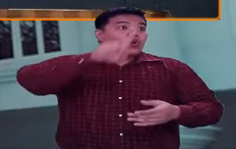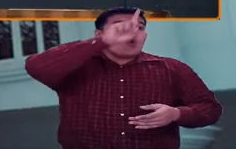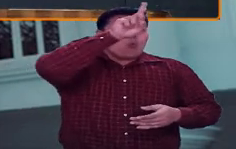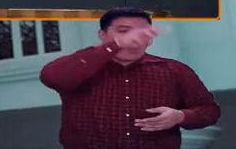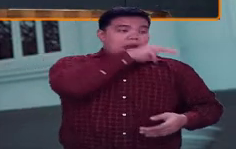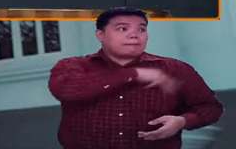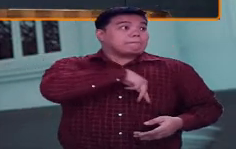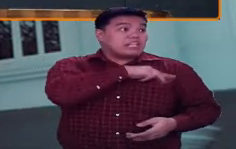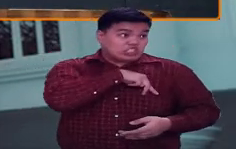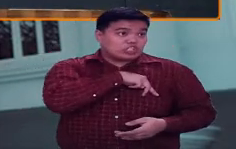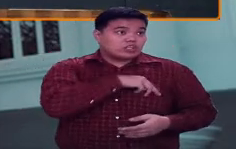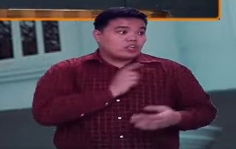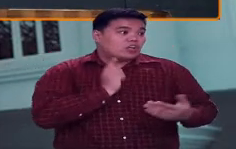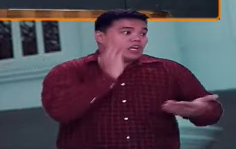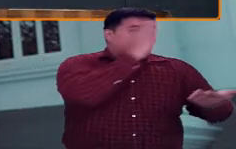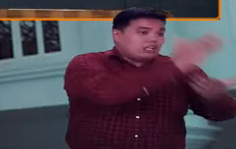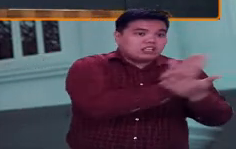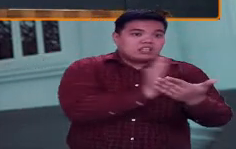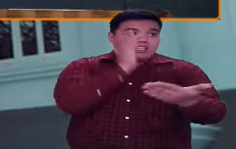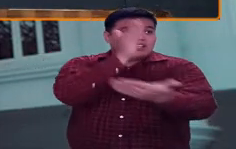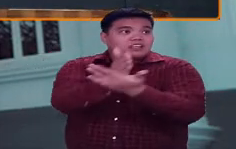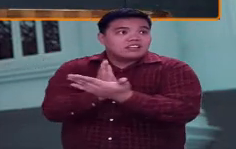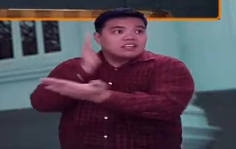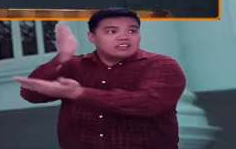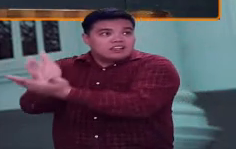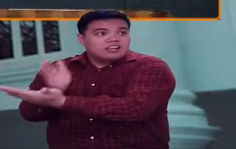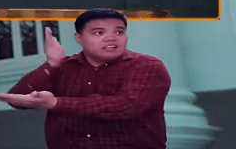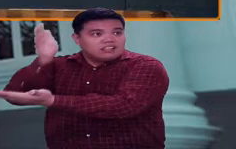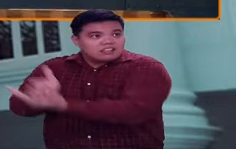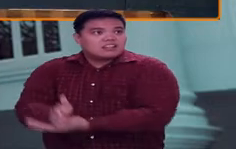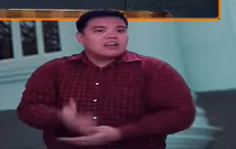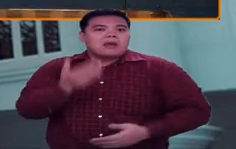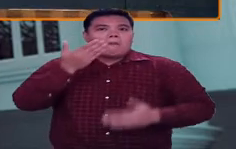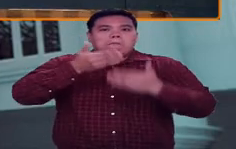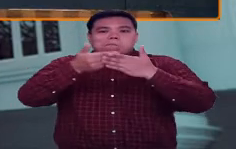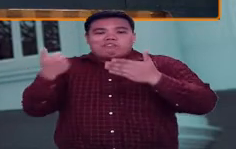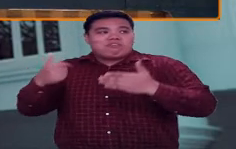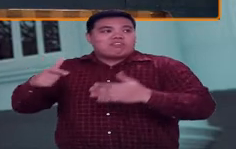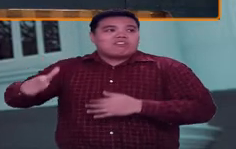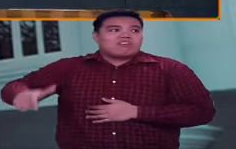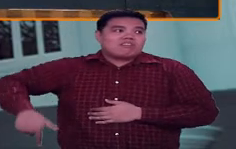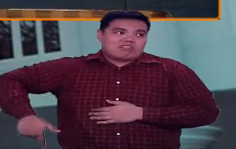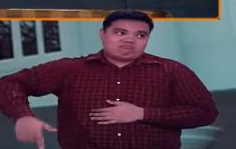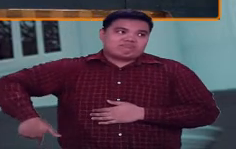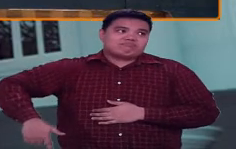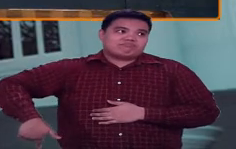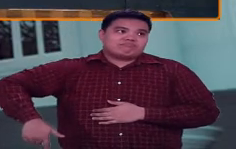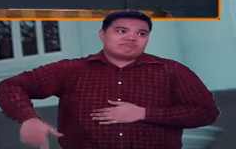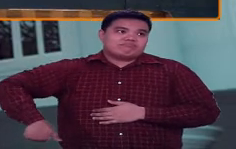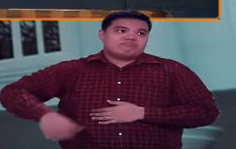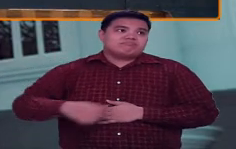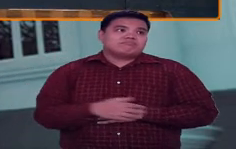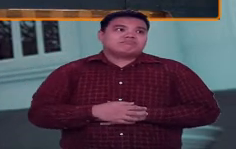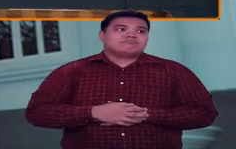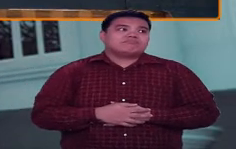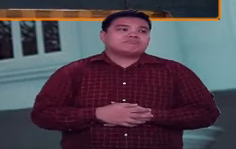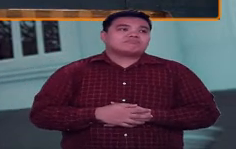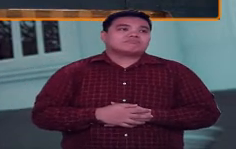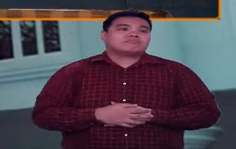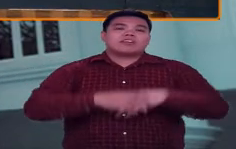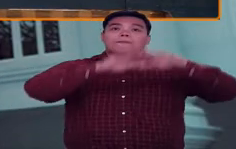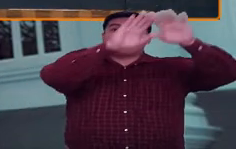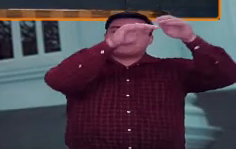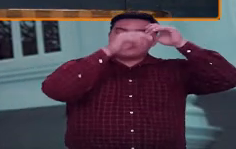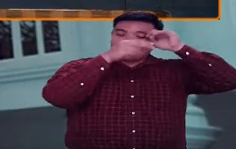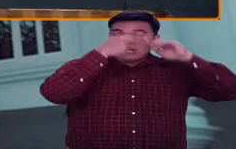to reach them before it's too late. Notice what the Bible says in Hebrews chapter 2 and verse